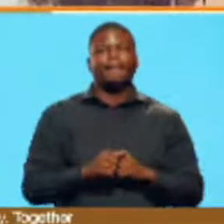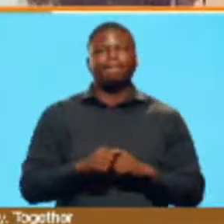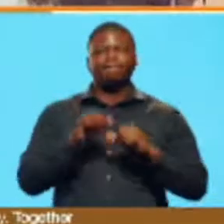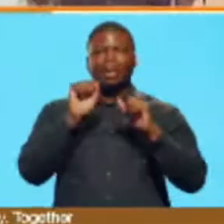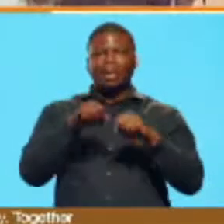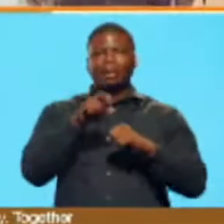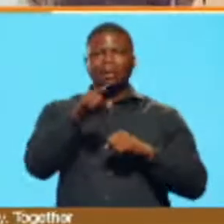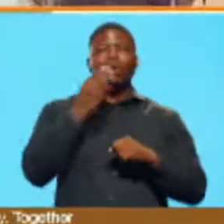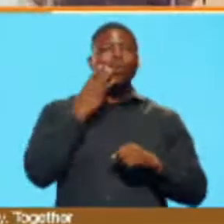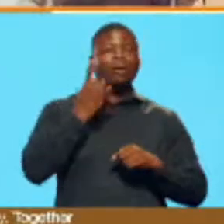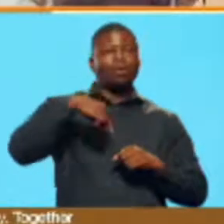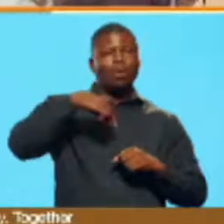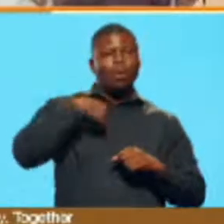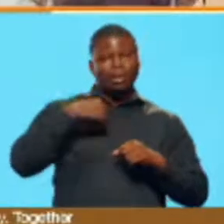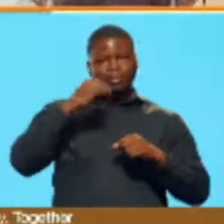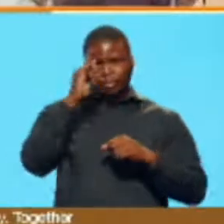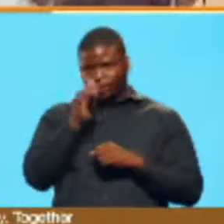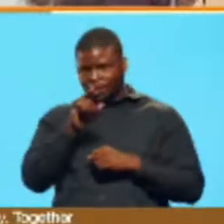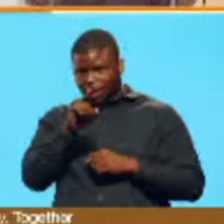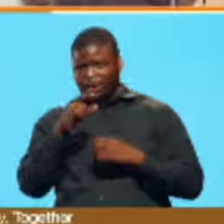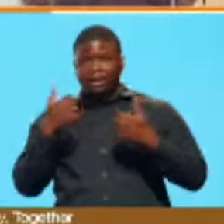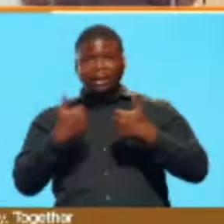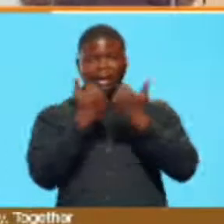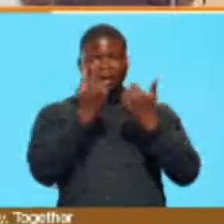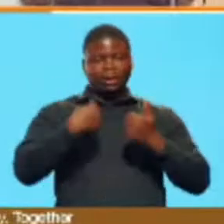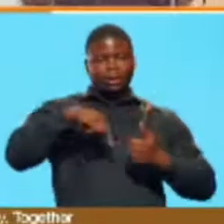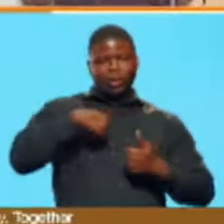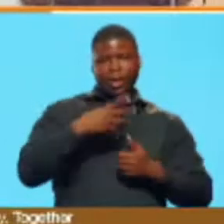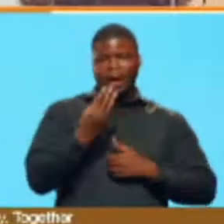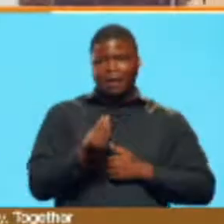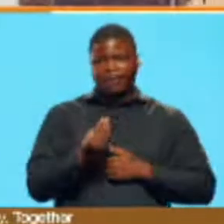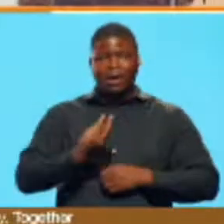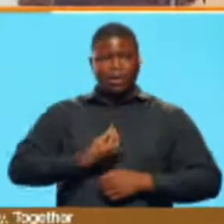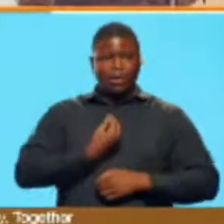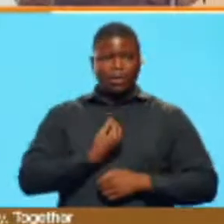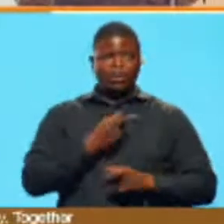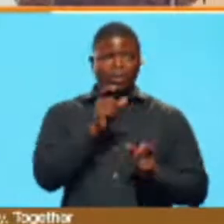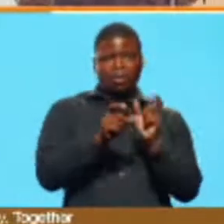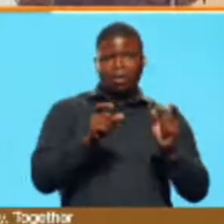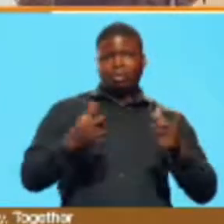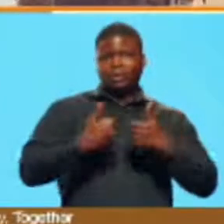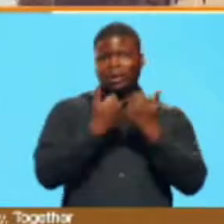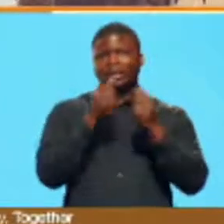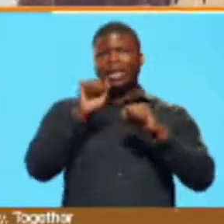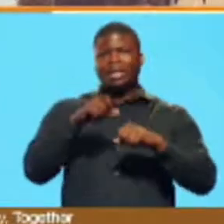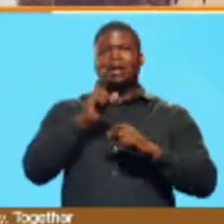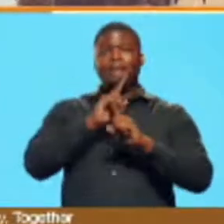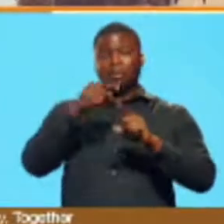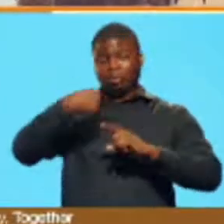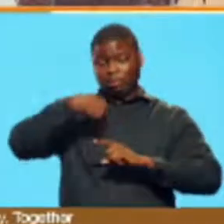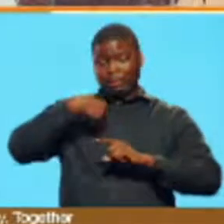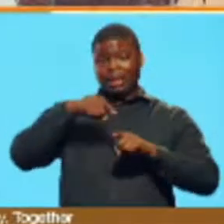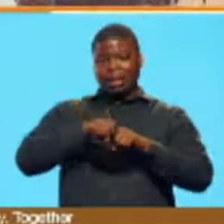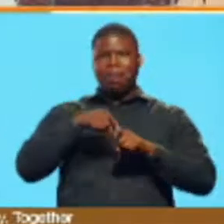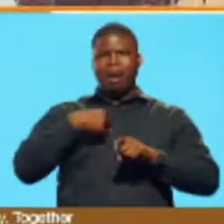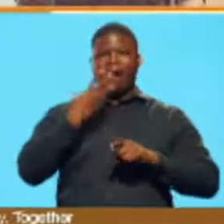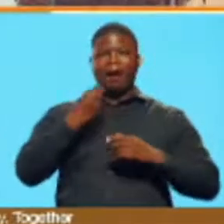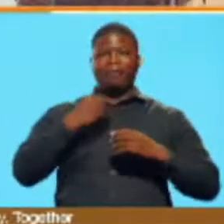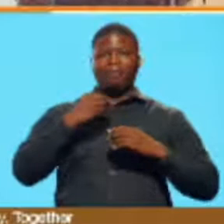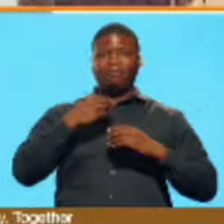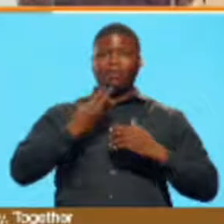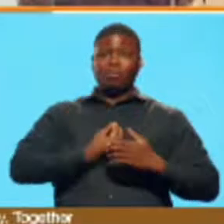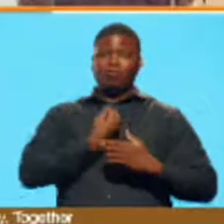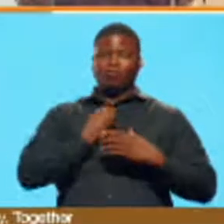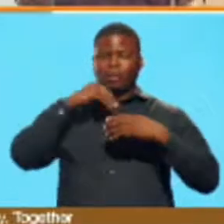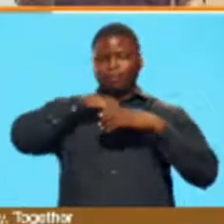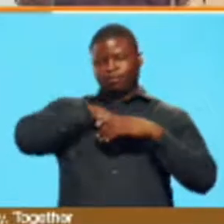the challenges that we are faced now as young people, I'm still young at heart, the main